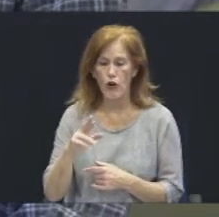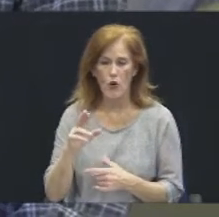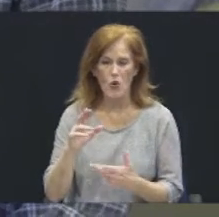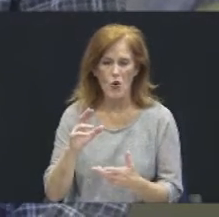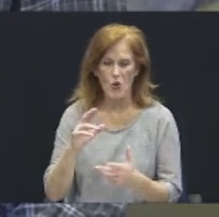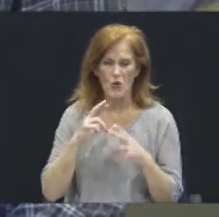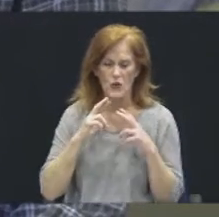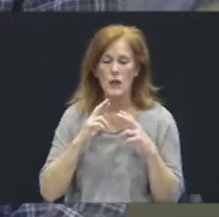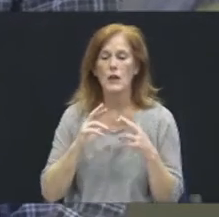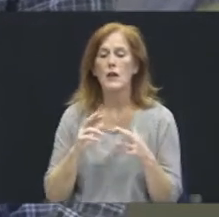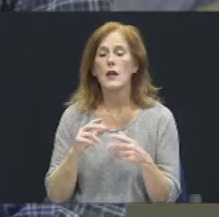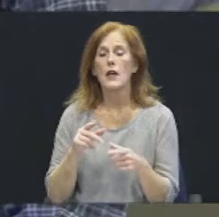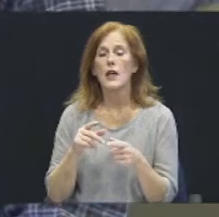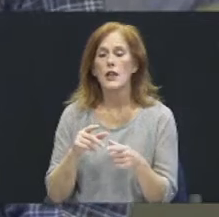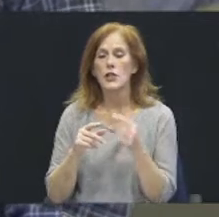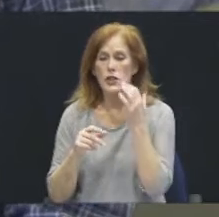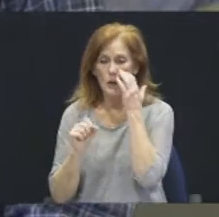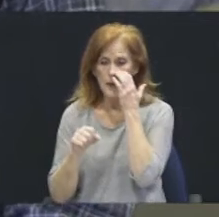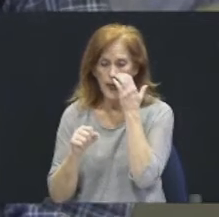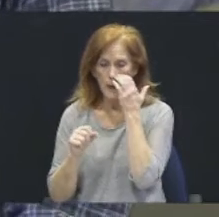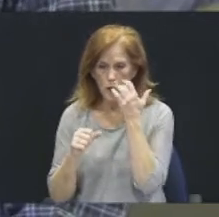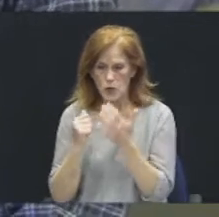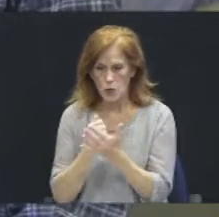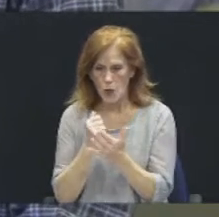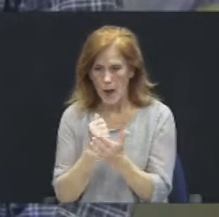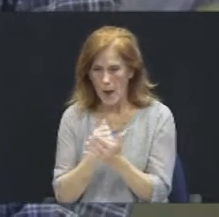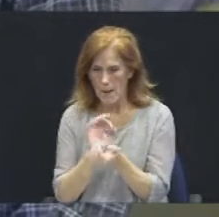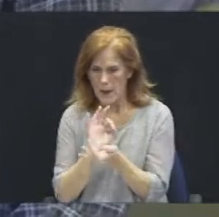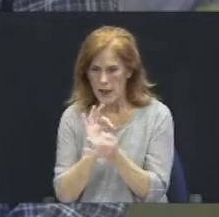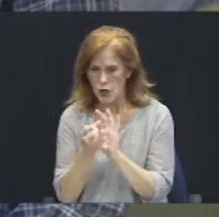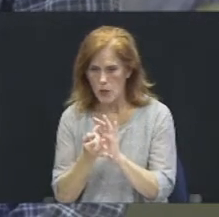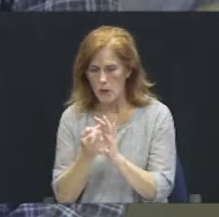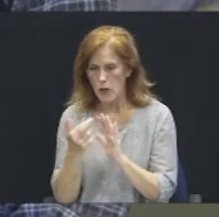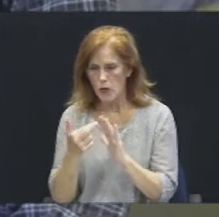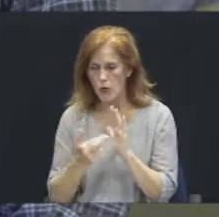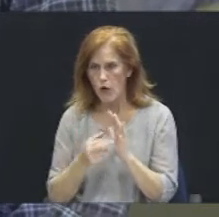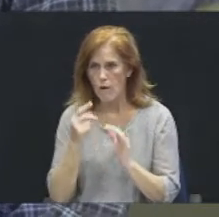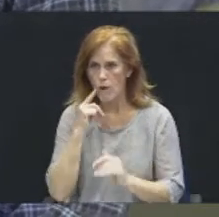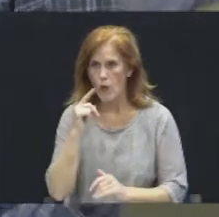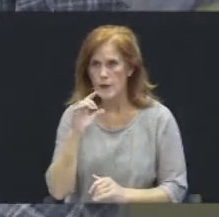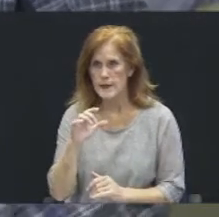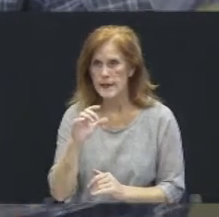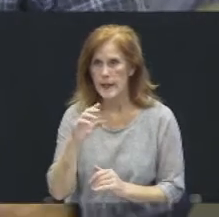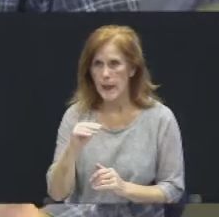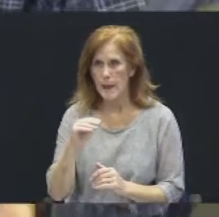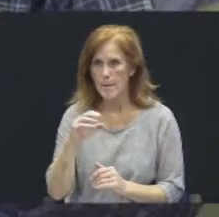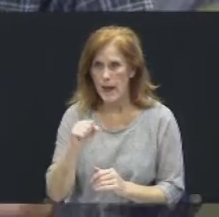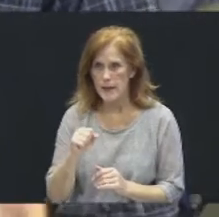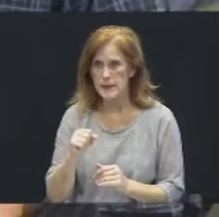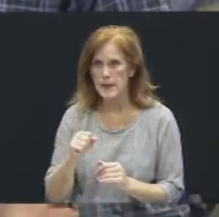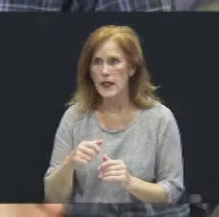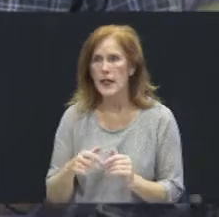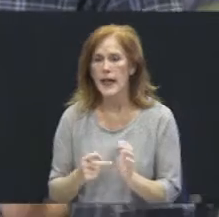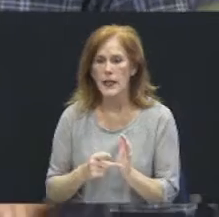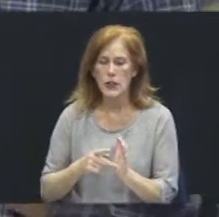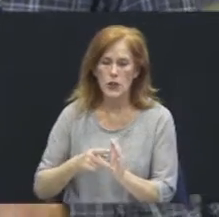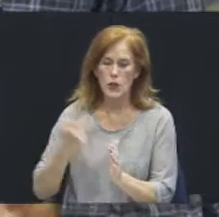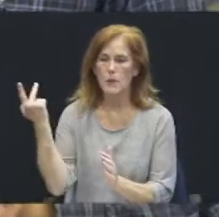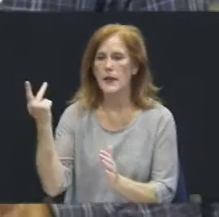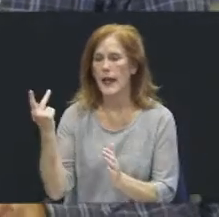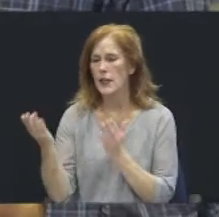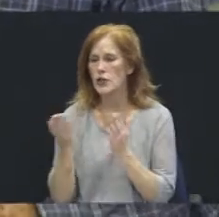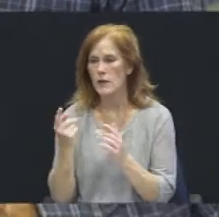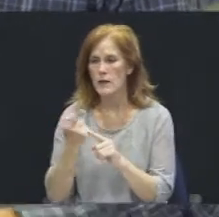institute an interpretation of the rulings for CMS in the duplicating and supplanting